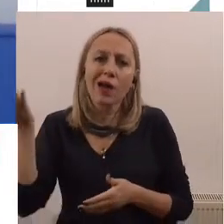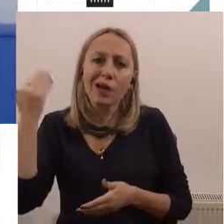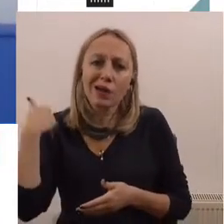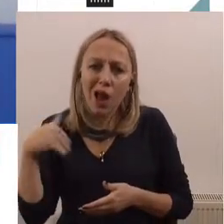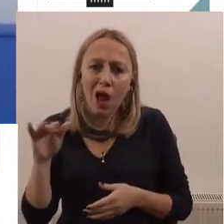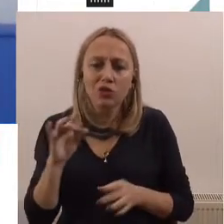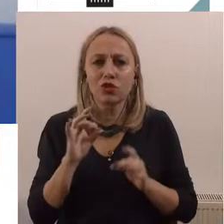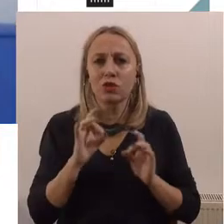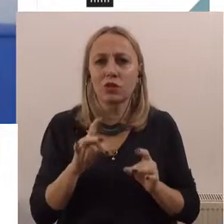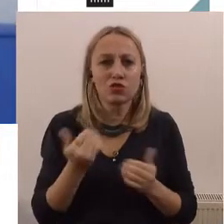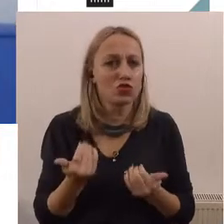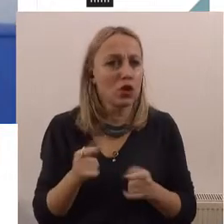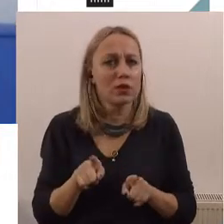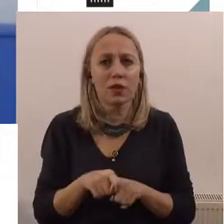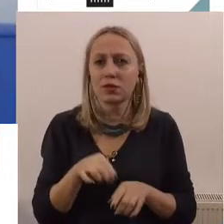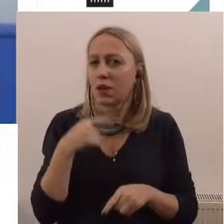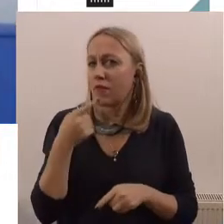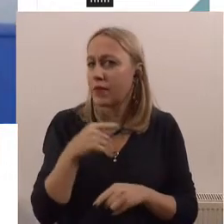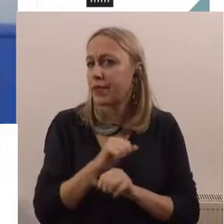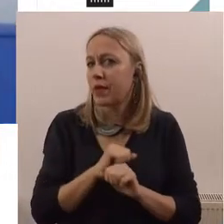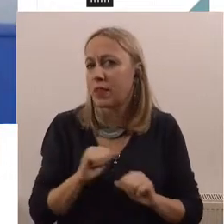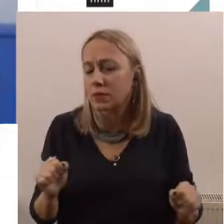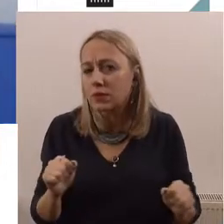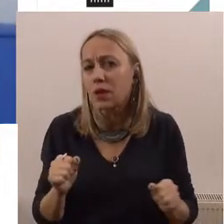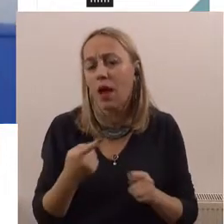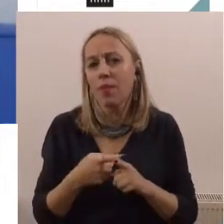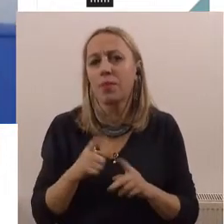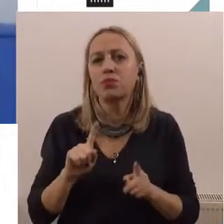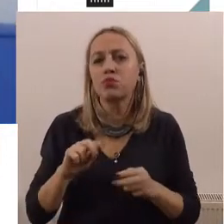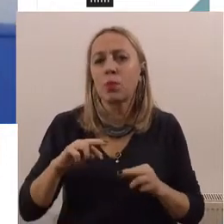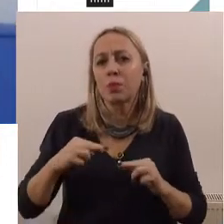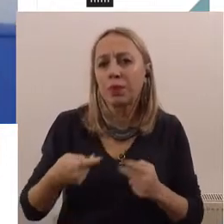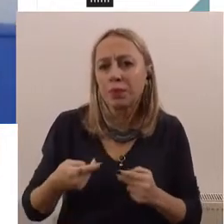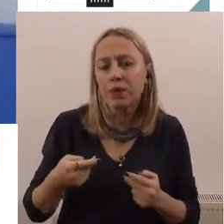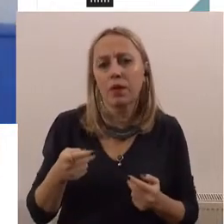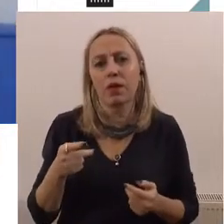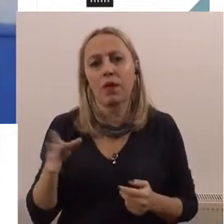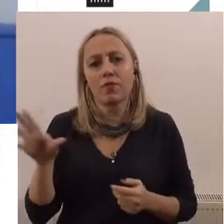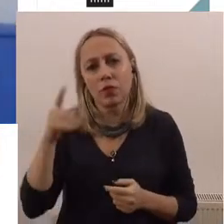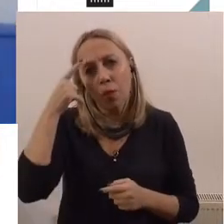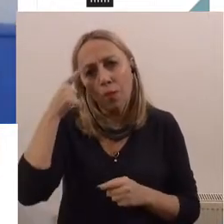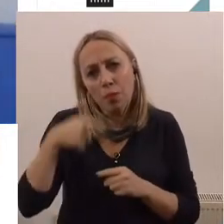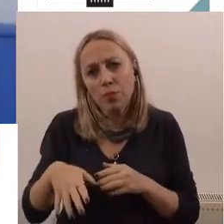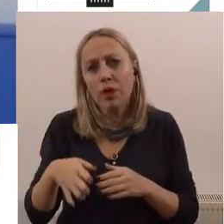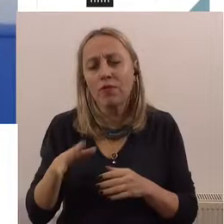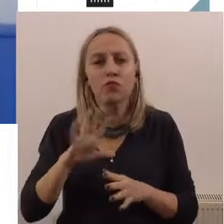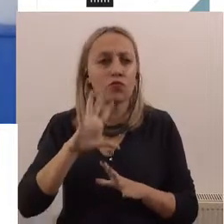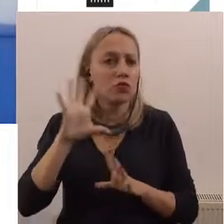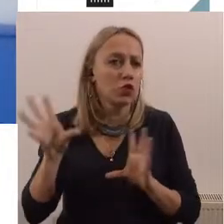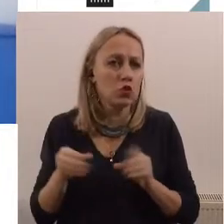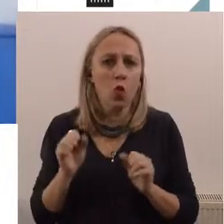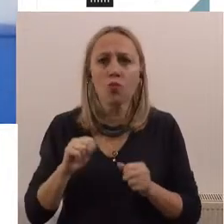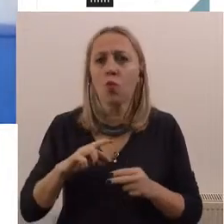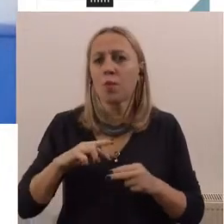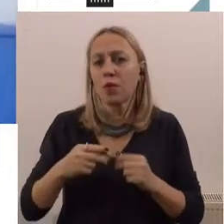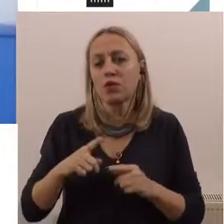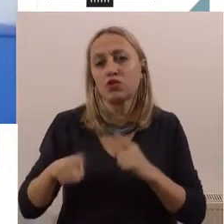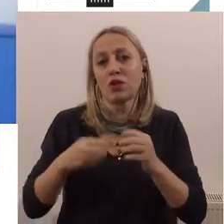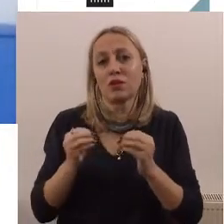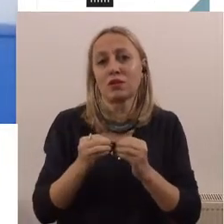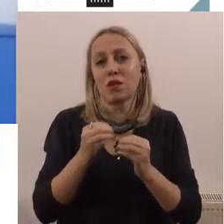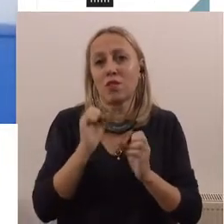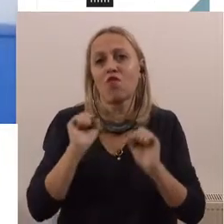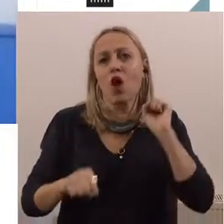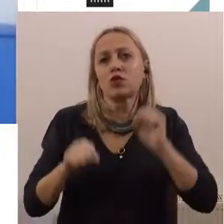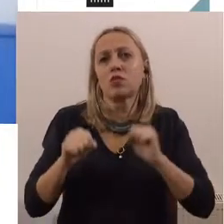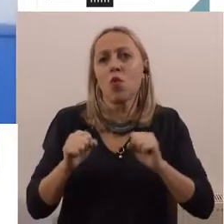why is that not good anymore, and but of course this can also be this will also change. Maybe in 10 years, we have to